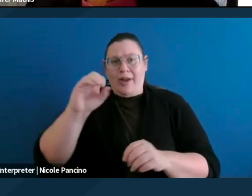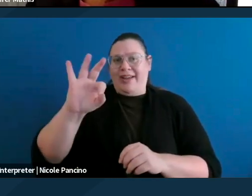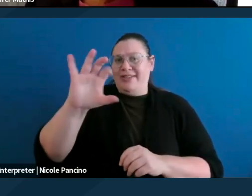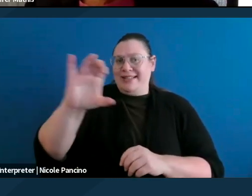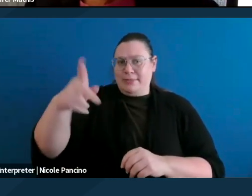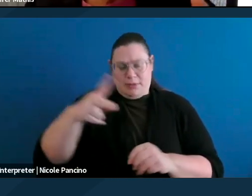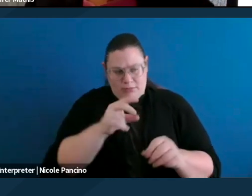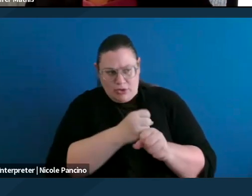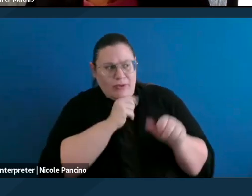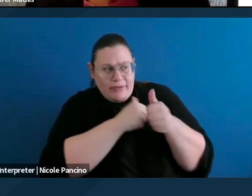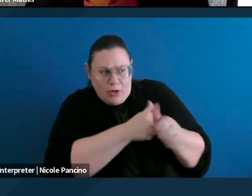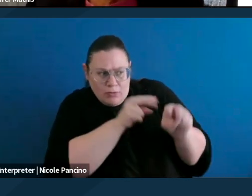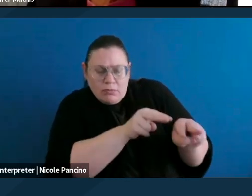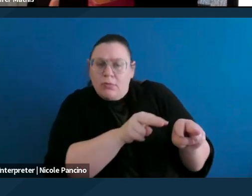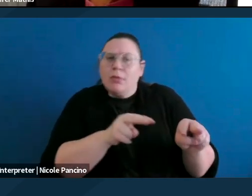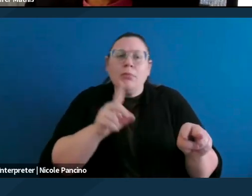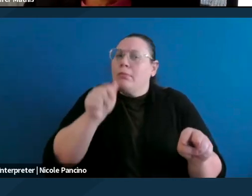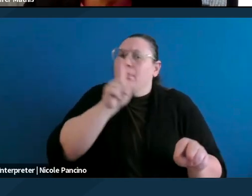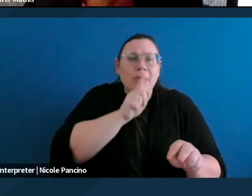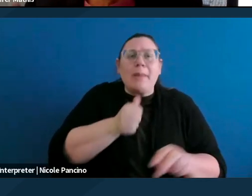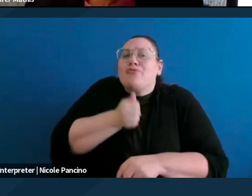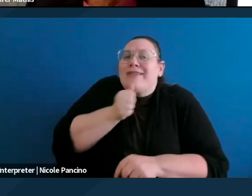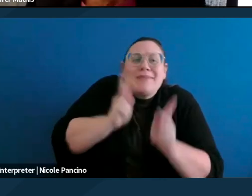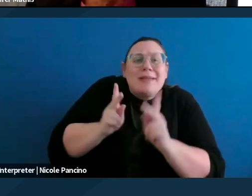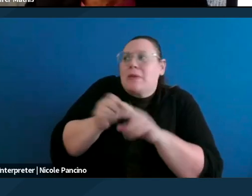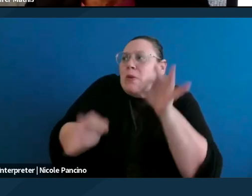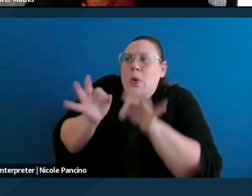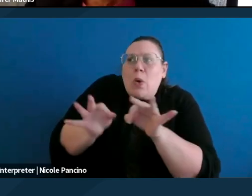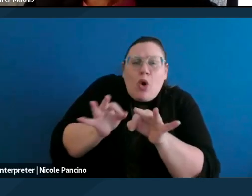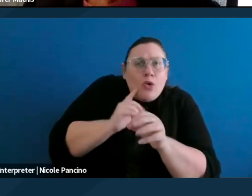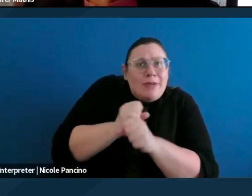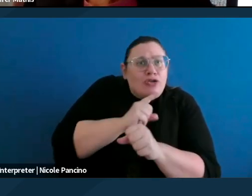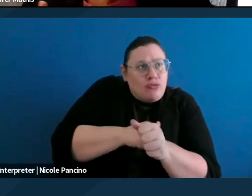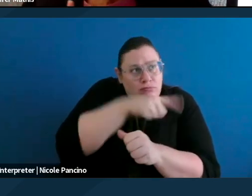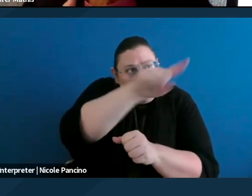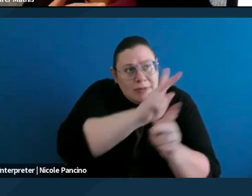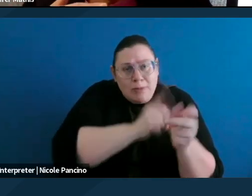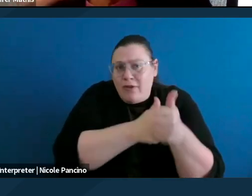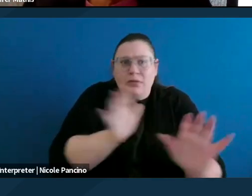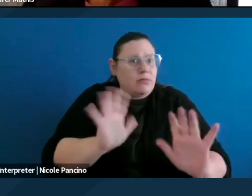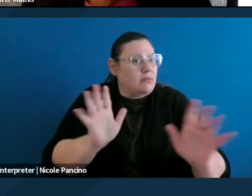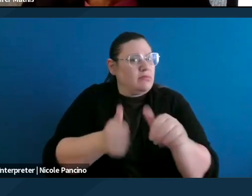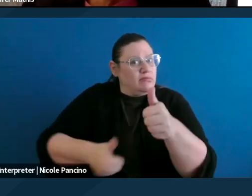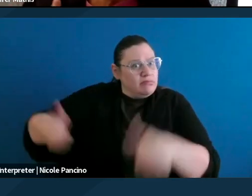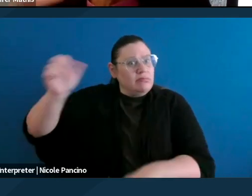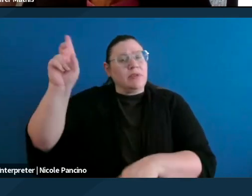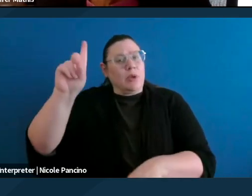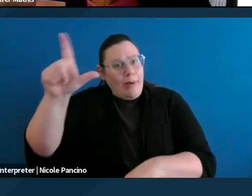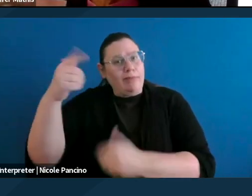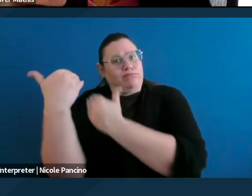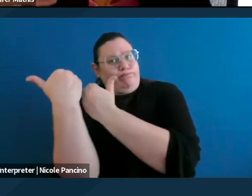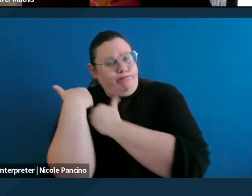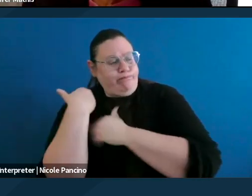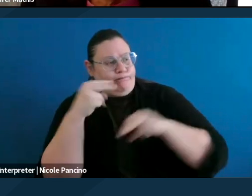enforced privately by individuals in court. It is enforced by the Department of Labor